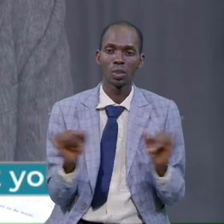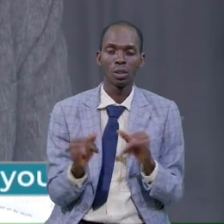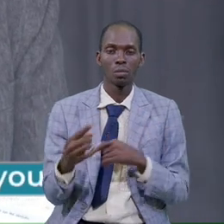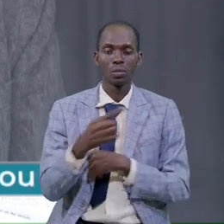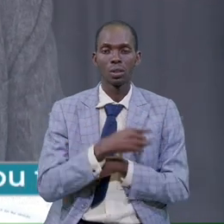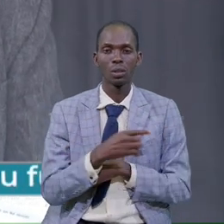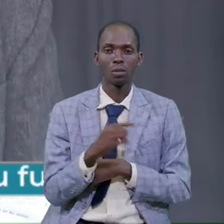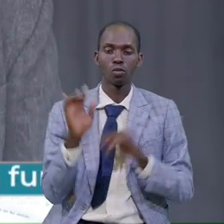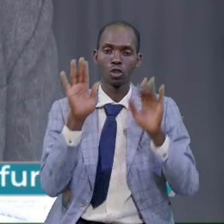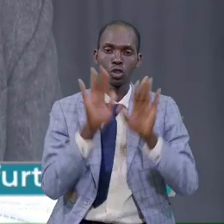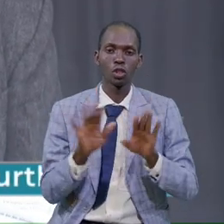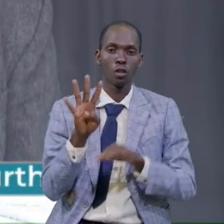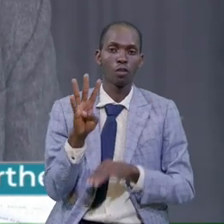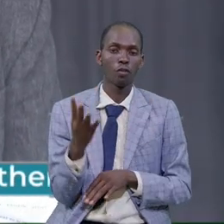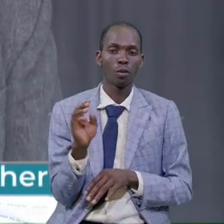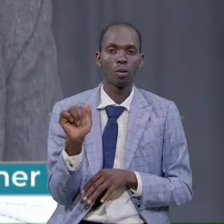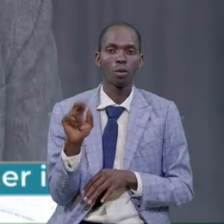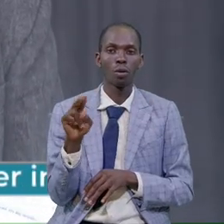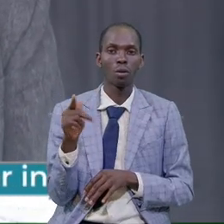4th